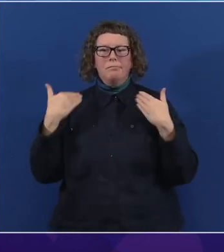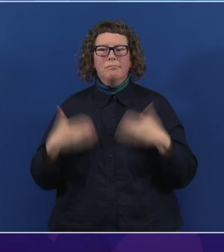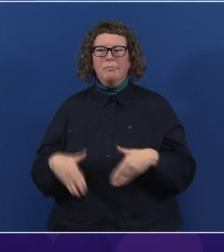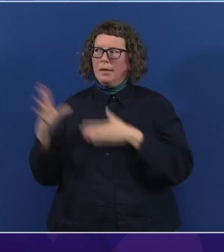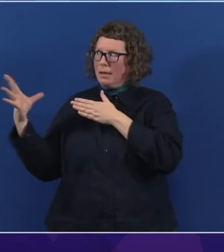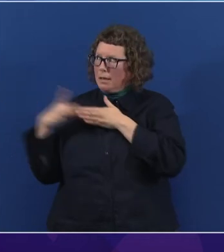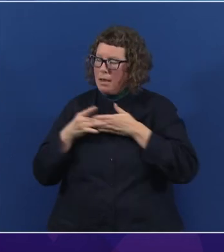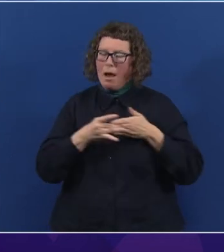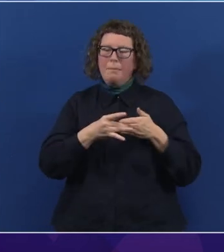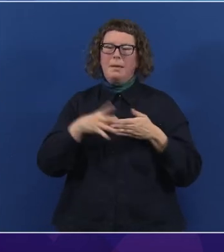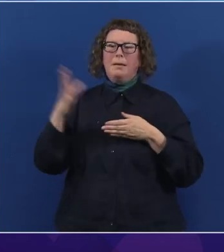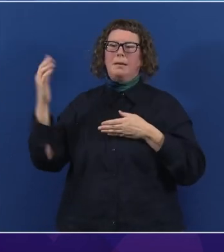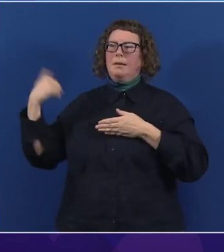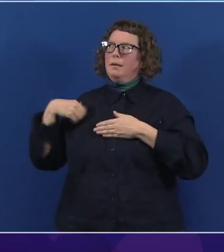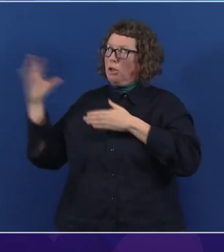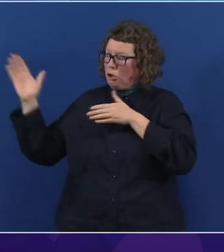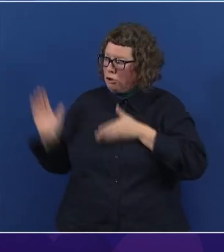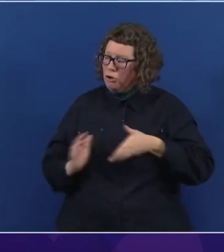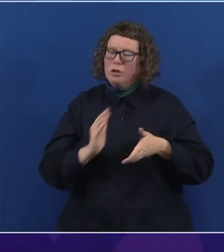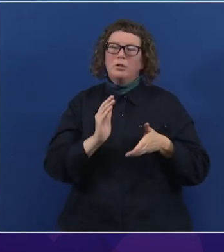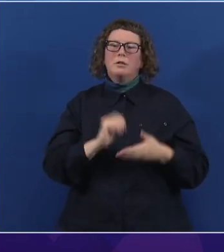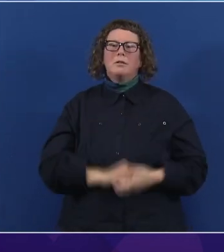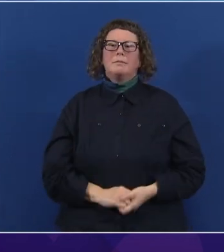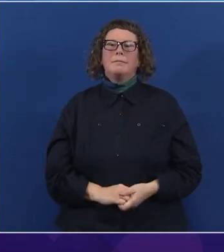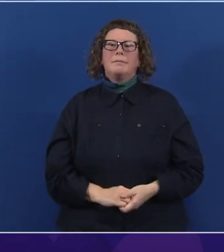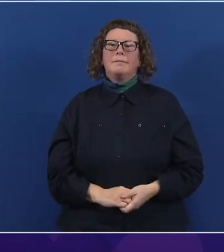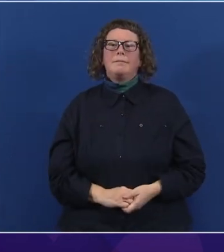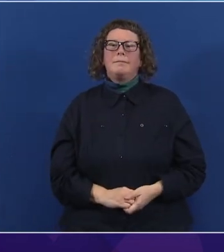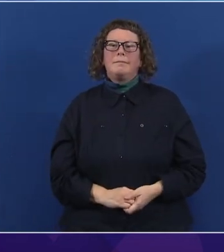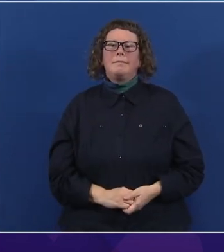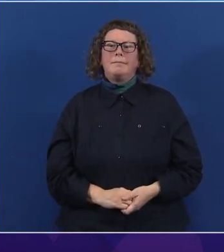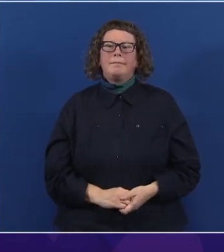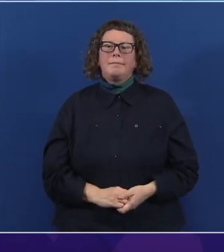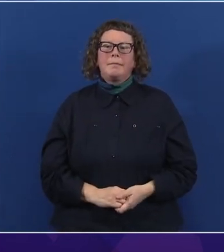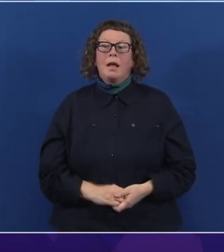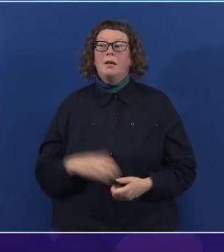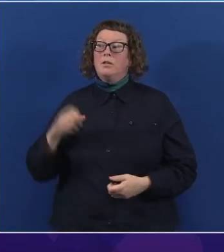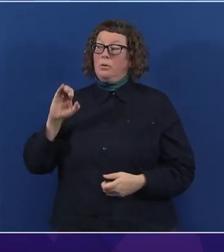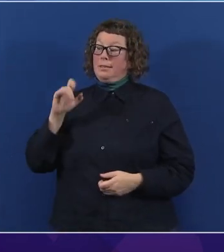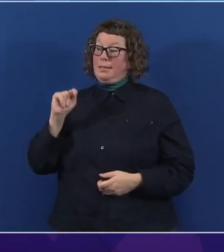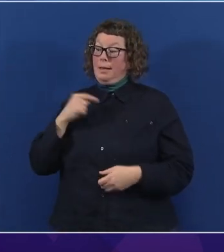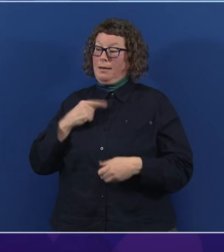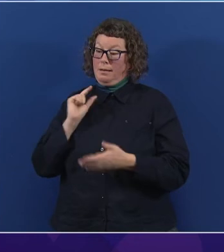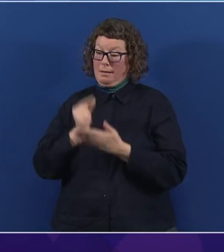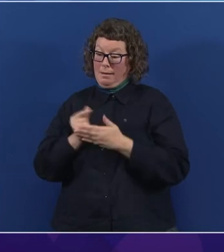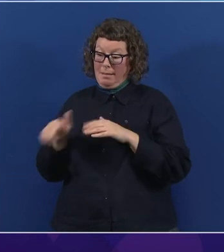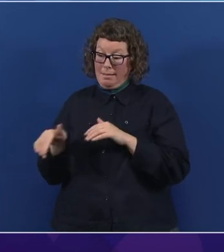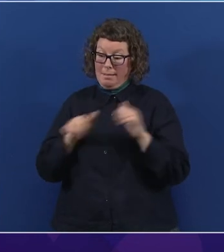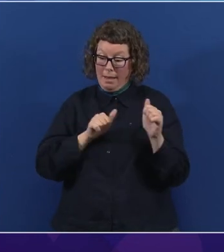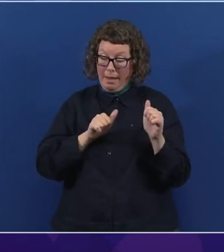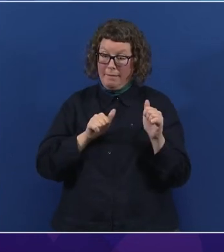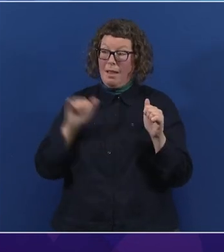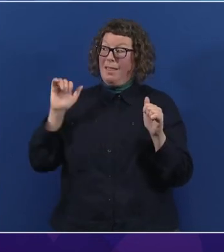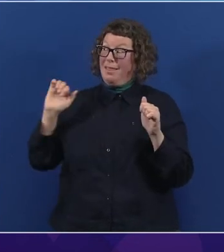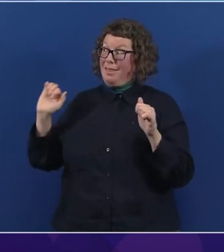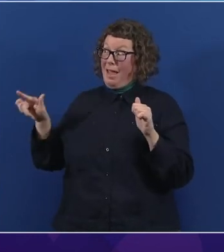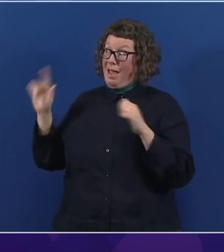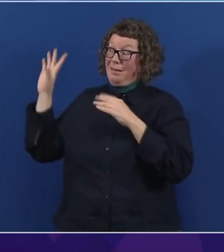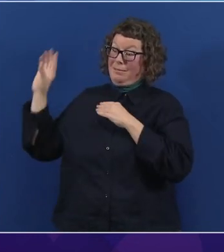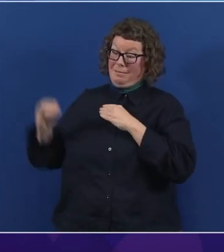me and encouraged me. And after I left SAIT, that had a deep